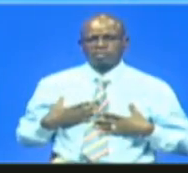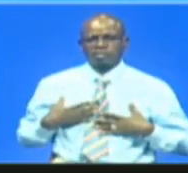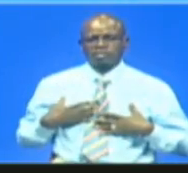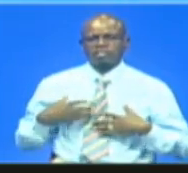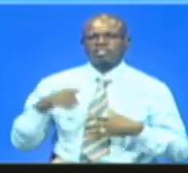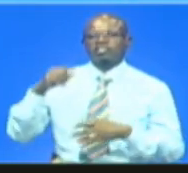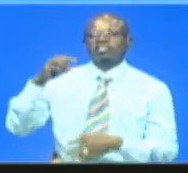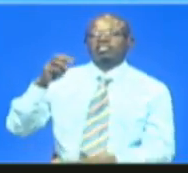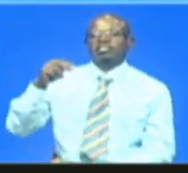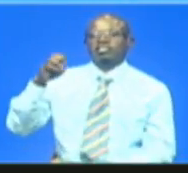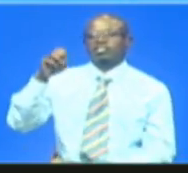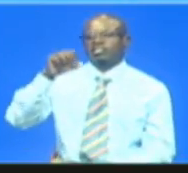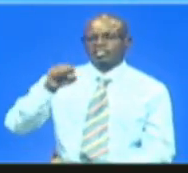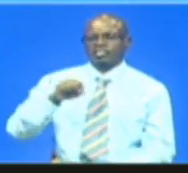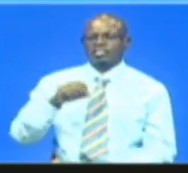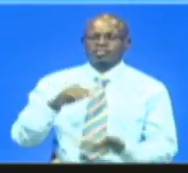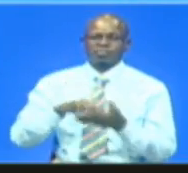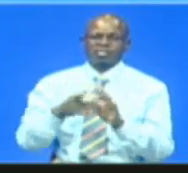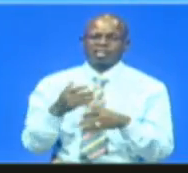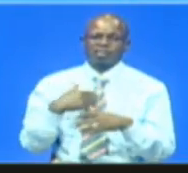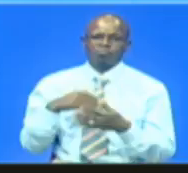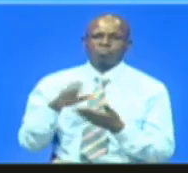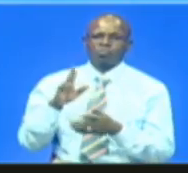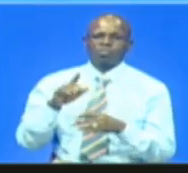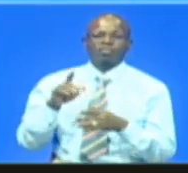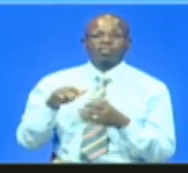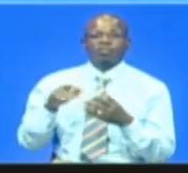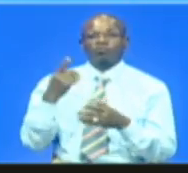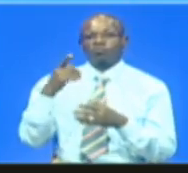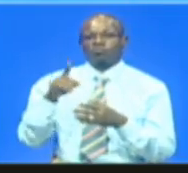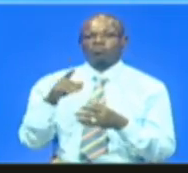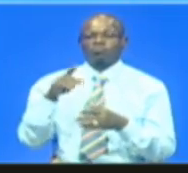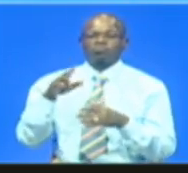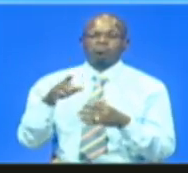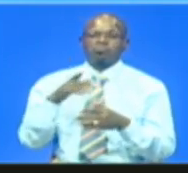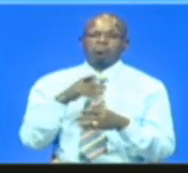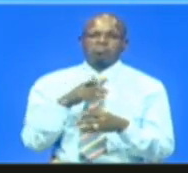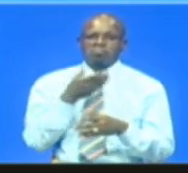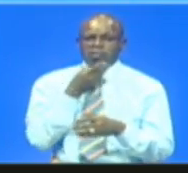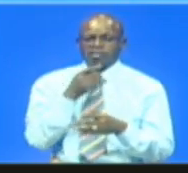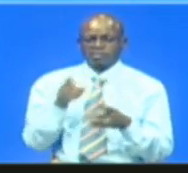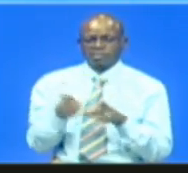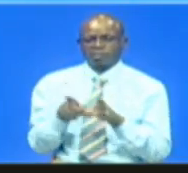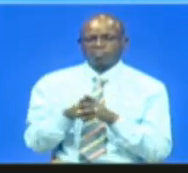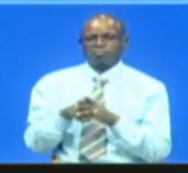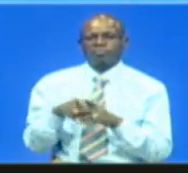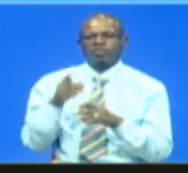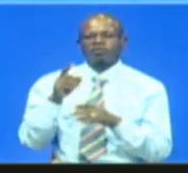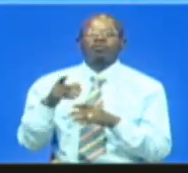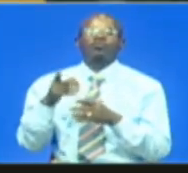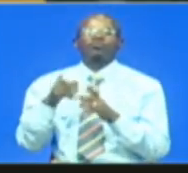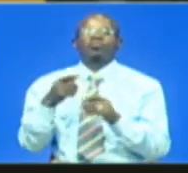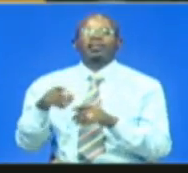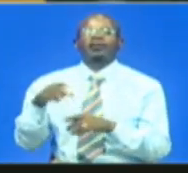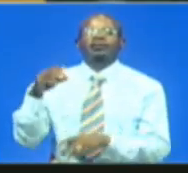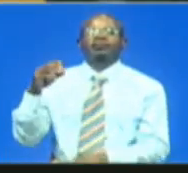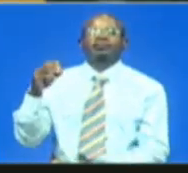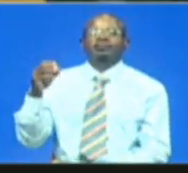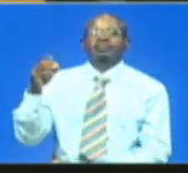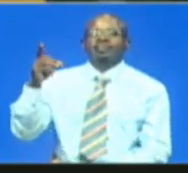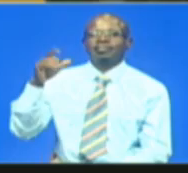League starting this season, which has led to the scrapping of the 5,000 meters and 10,000 meters races.